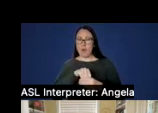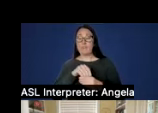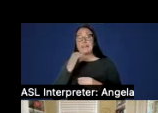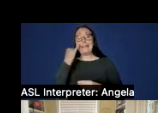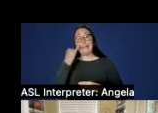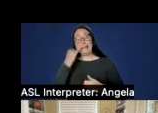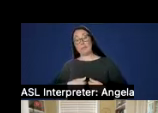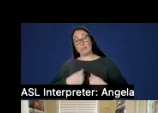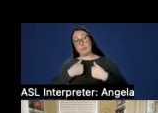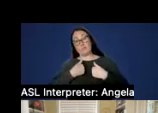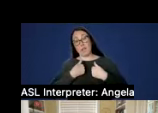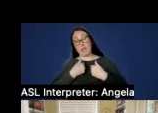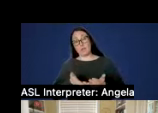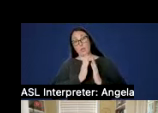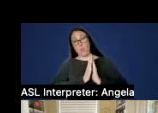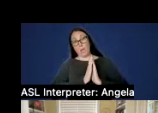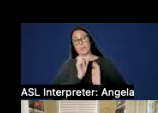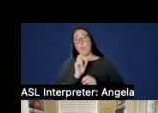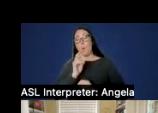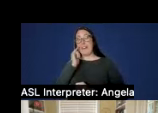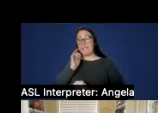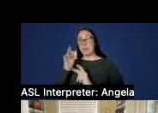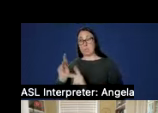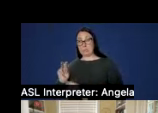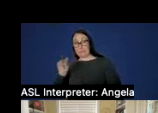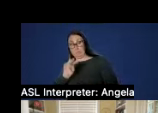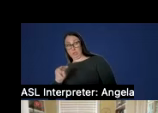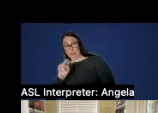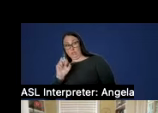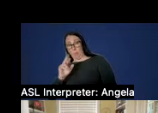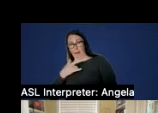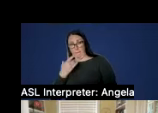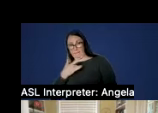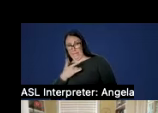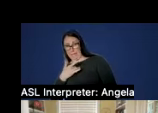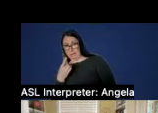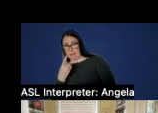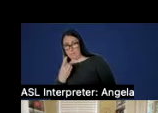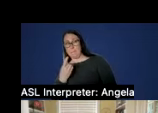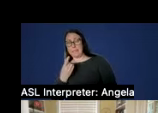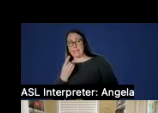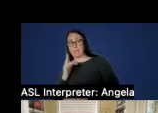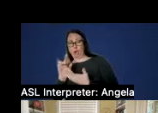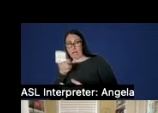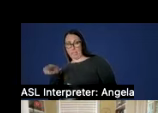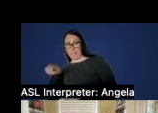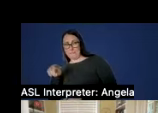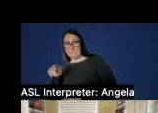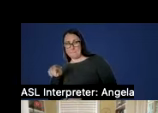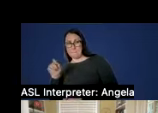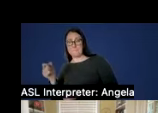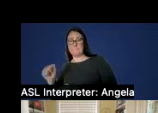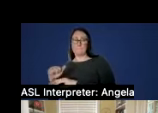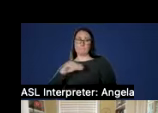or somebody who maybe observed or just had a feeling about something. And then, of course, they'll dispatch law enforcement